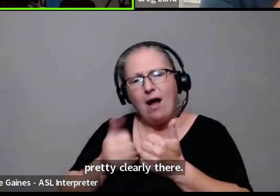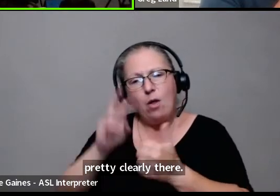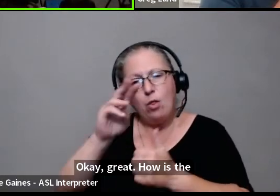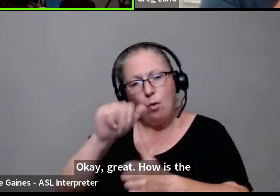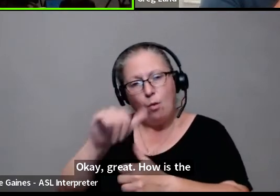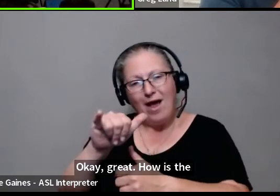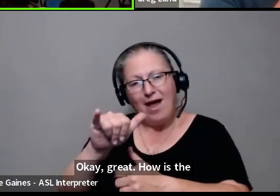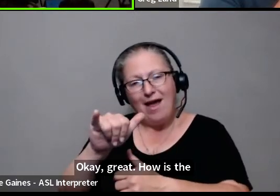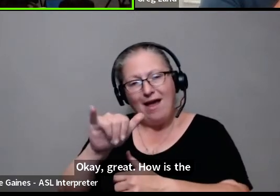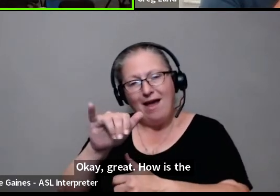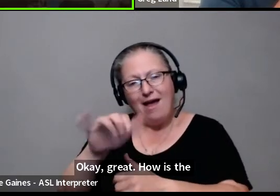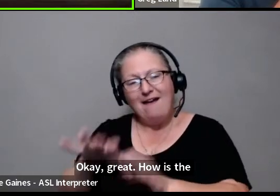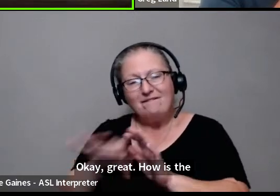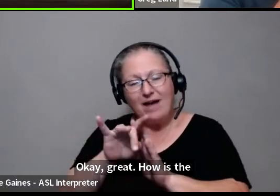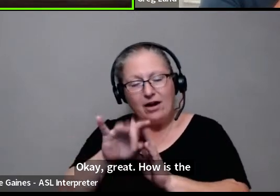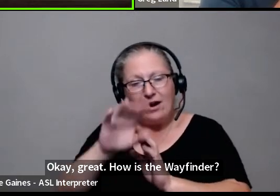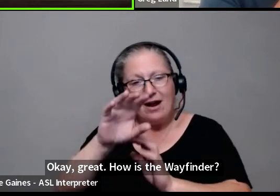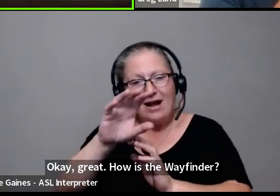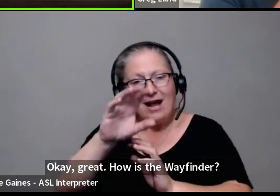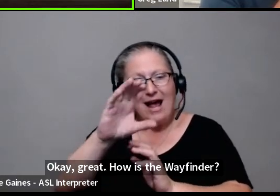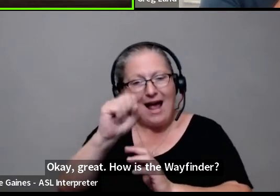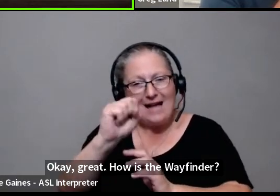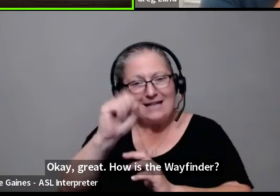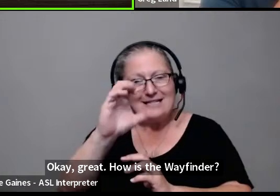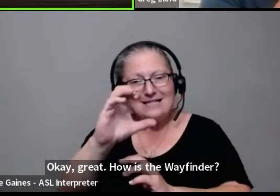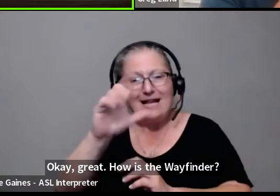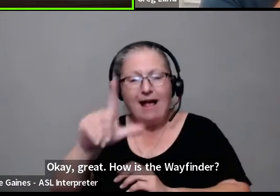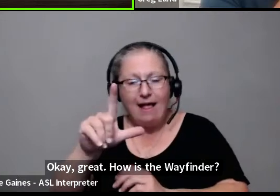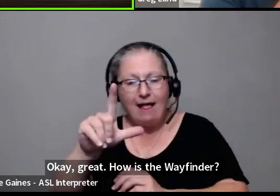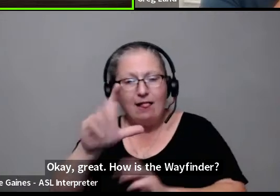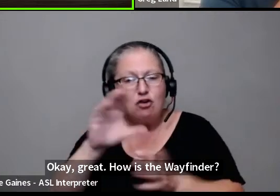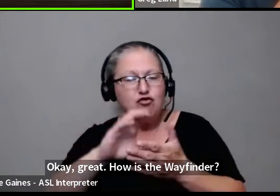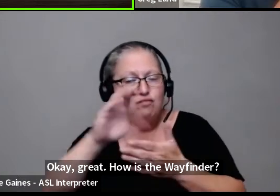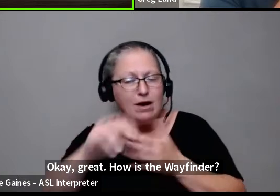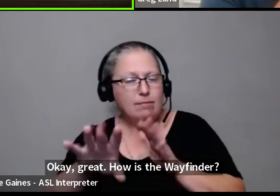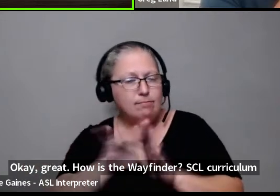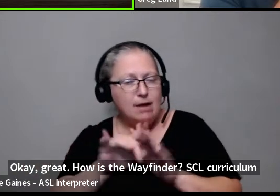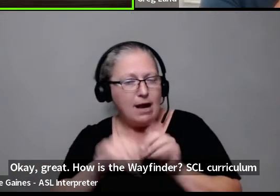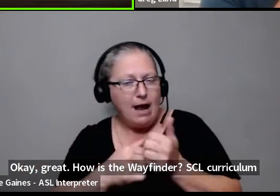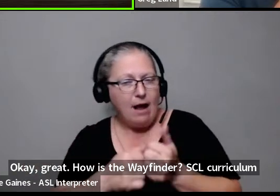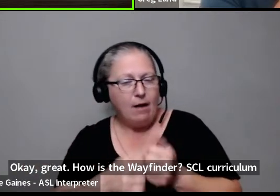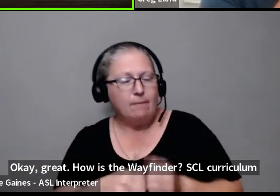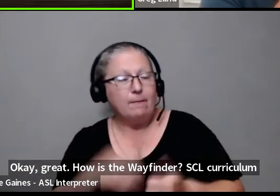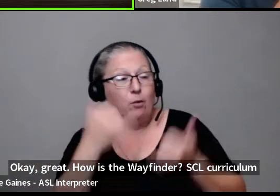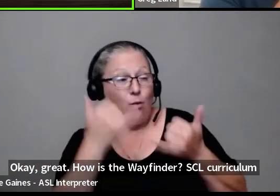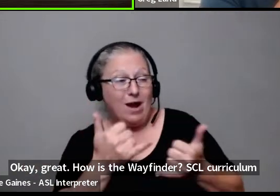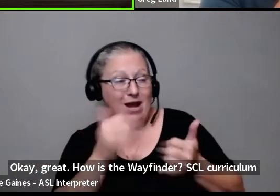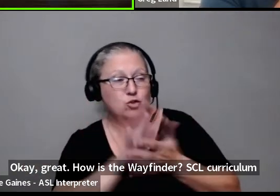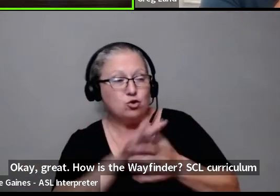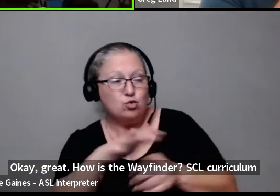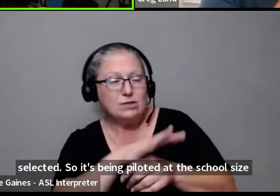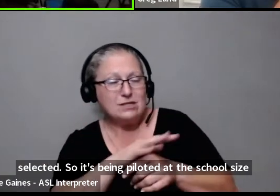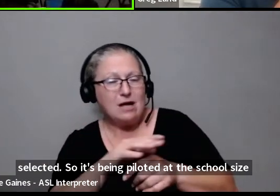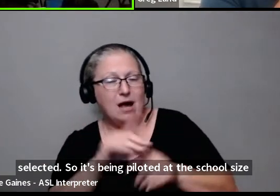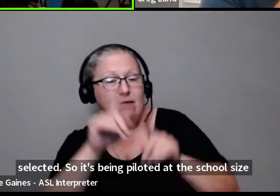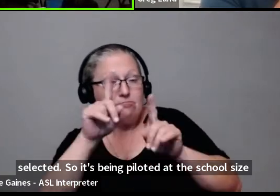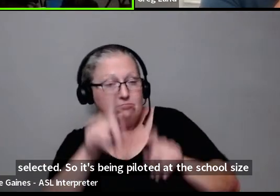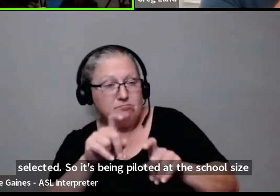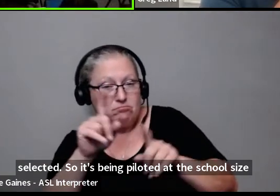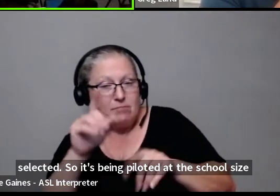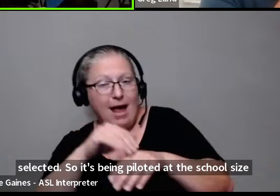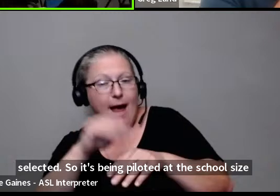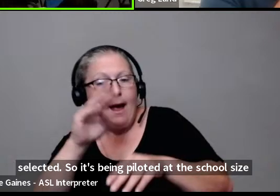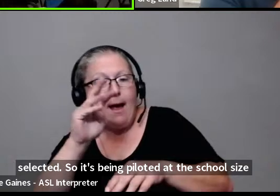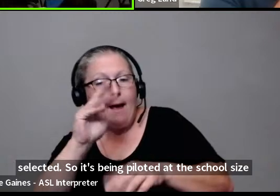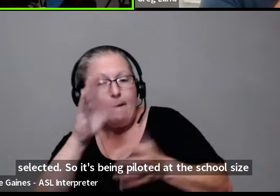Wayfinder SEL curriculum selected? So it's being piloted at the school site. It's being piloted at Middle College